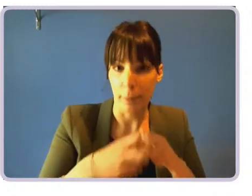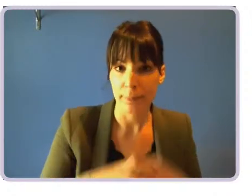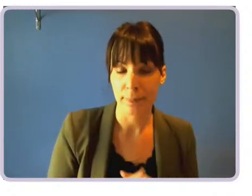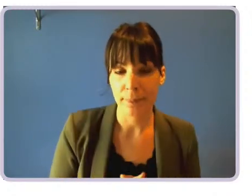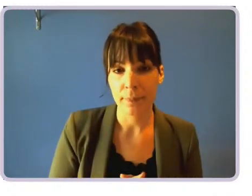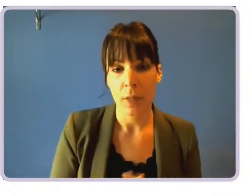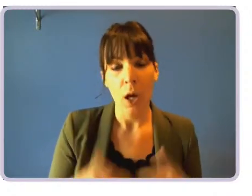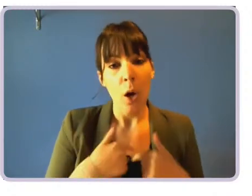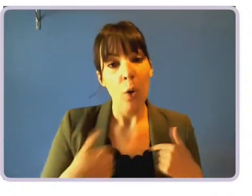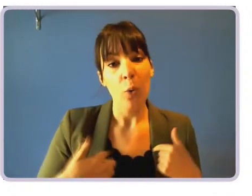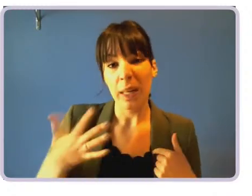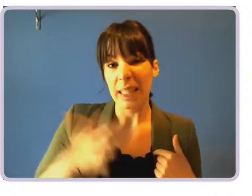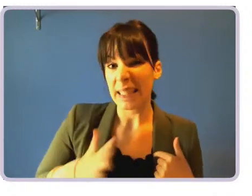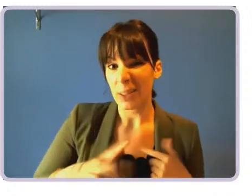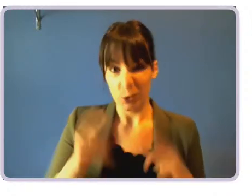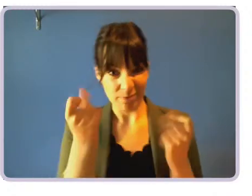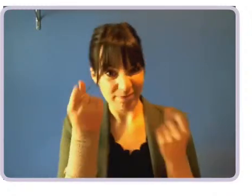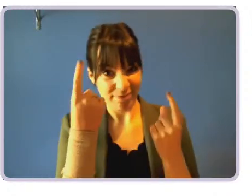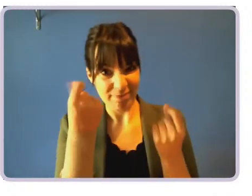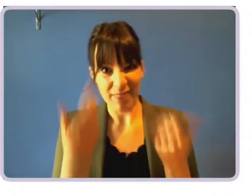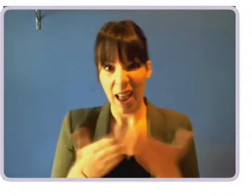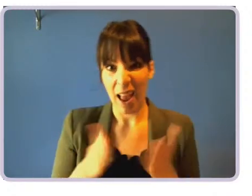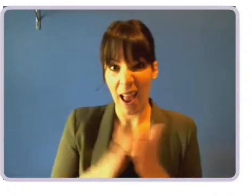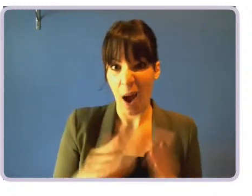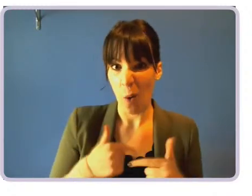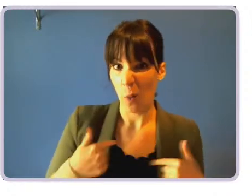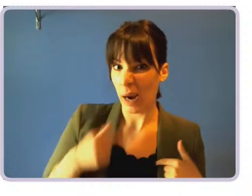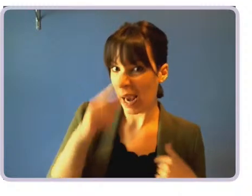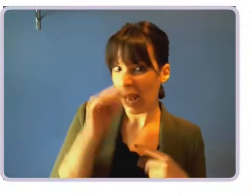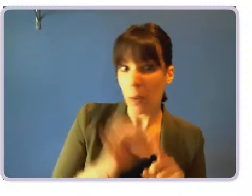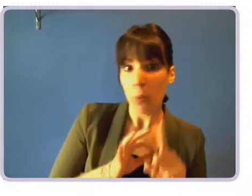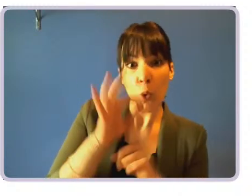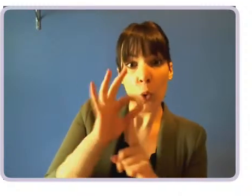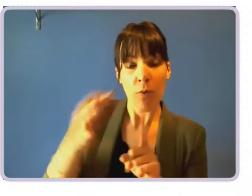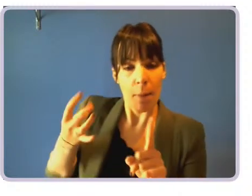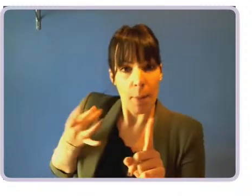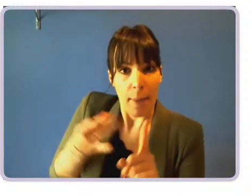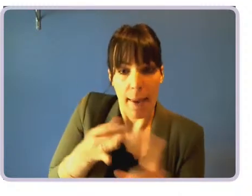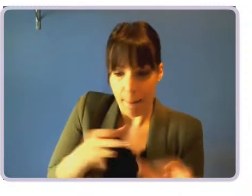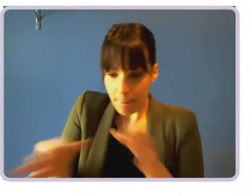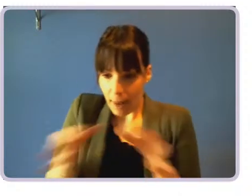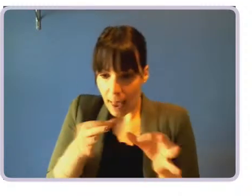understand how we can improve preparedness planning for people with a disability.